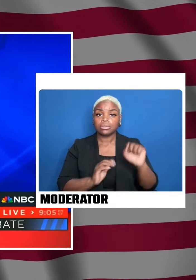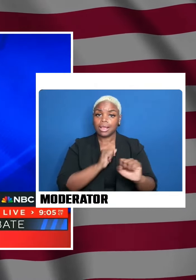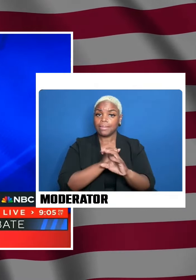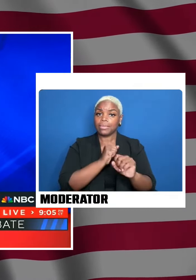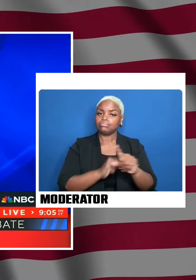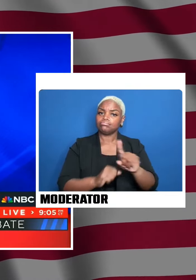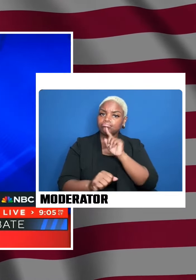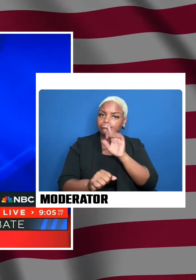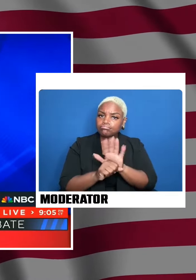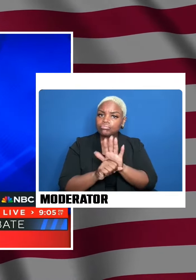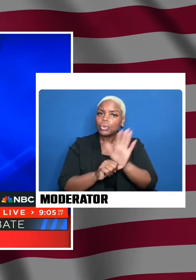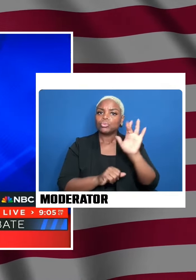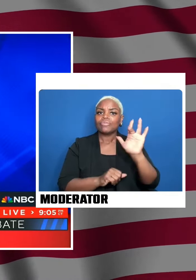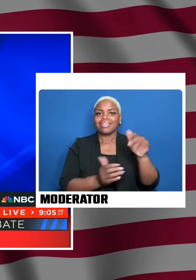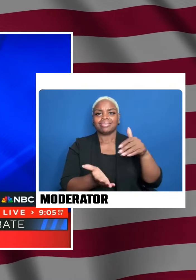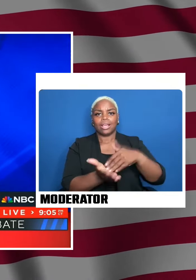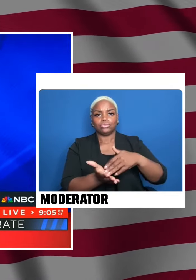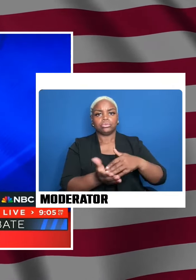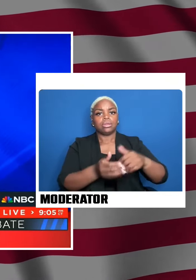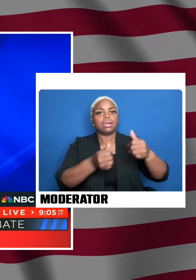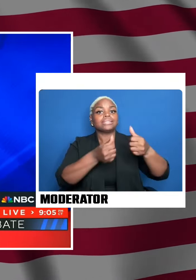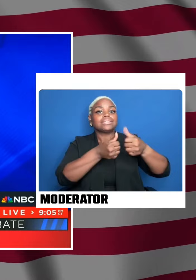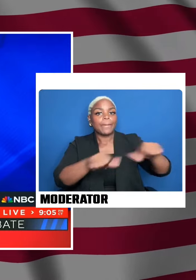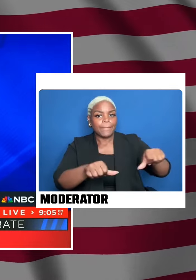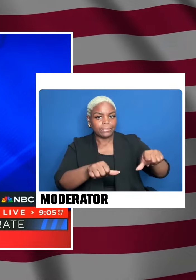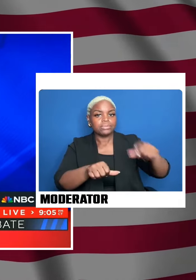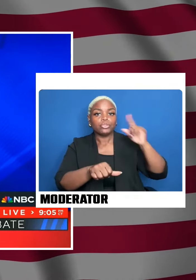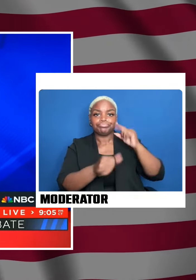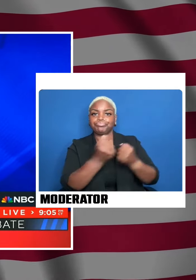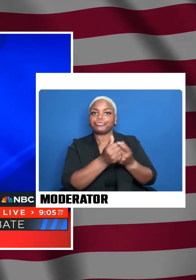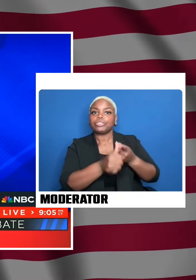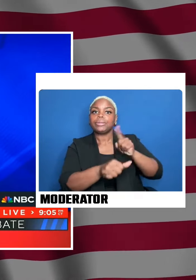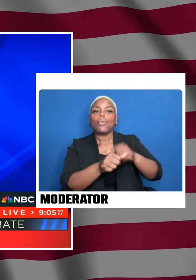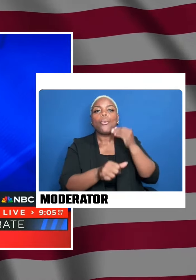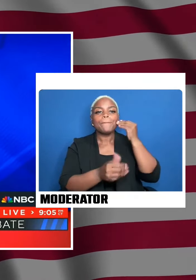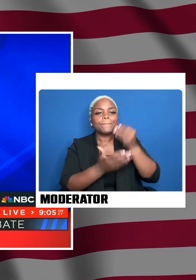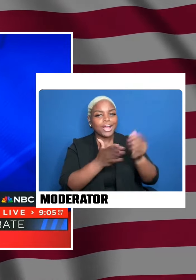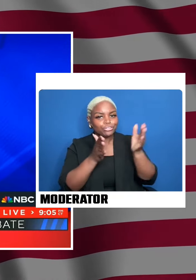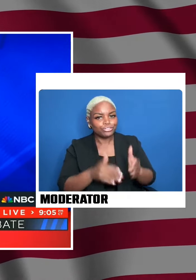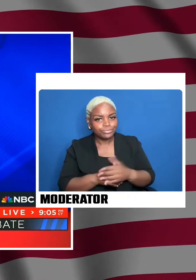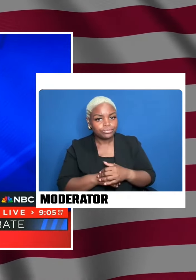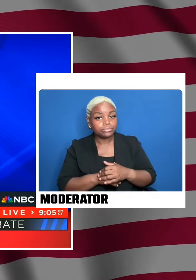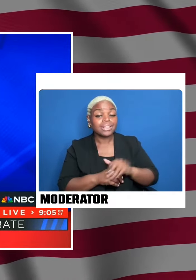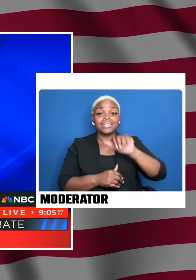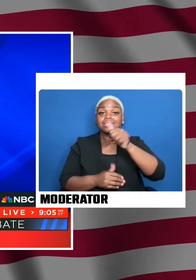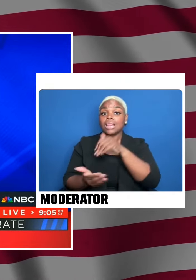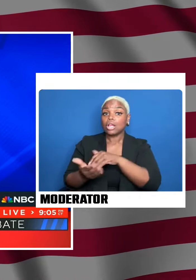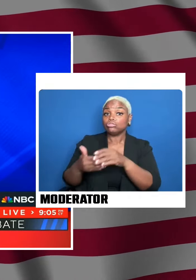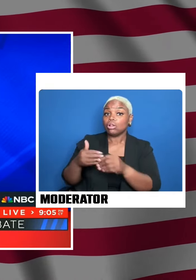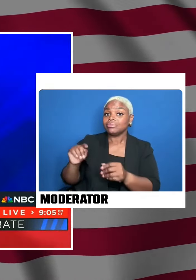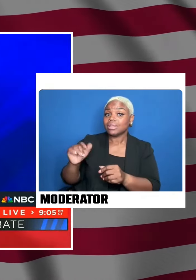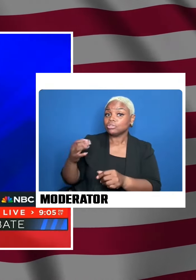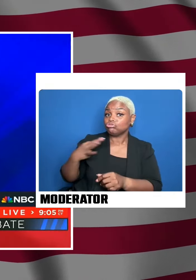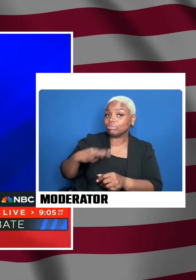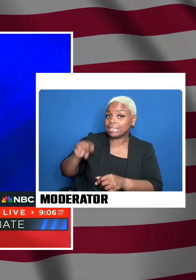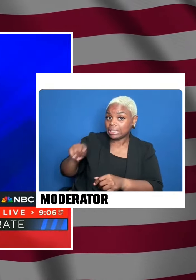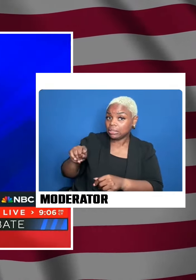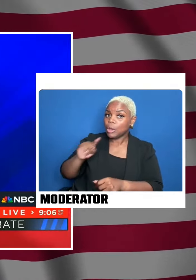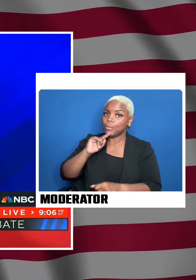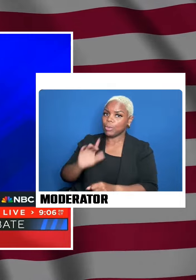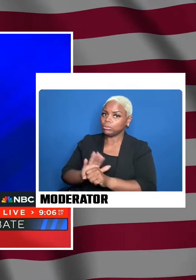a $10,000 tax credit. They also promise to build 3 million new homes. Where are you building